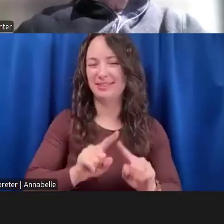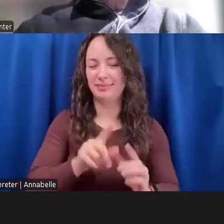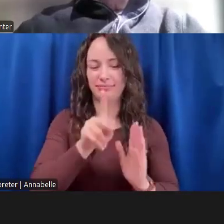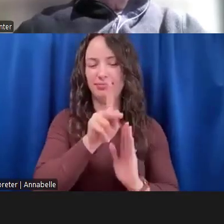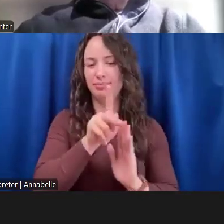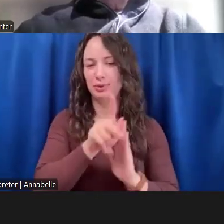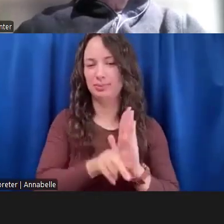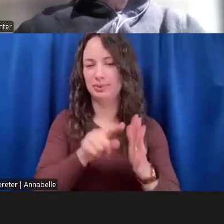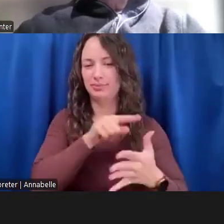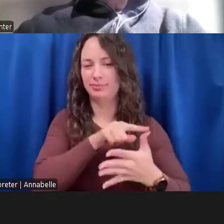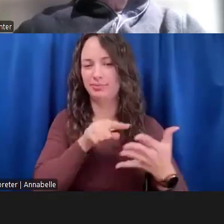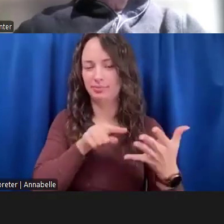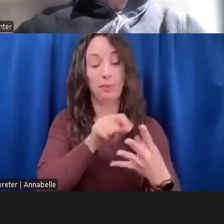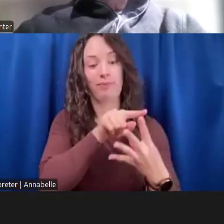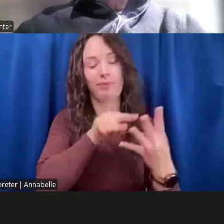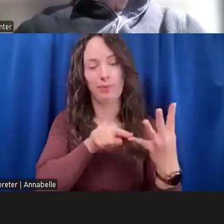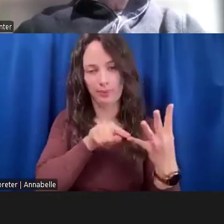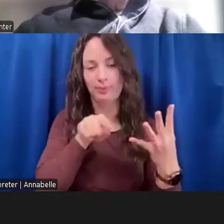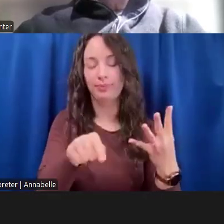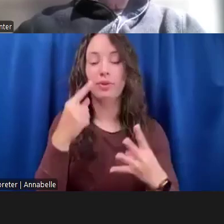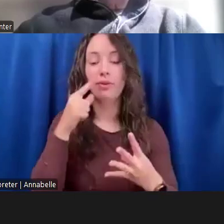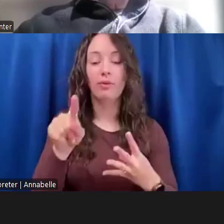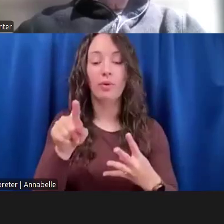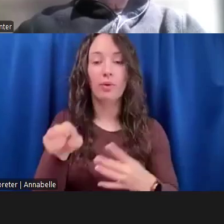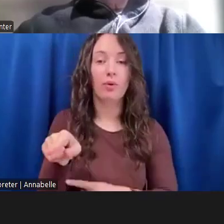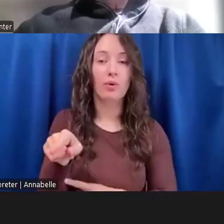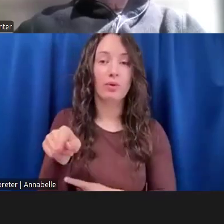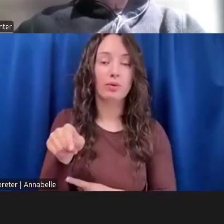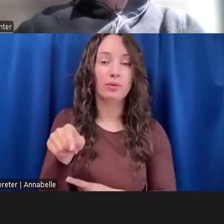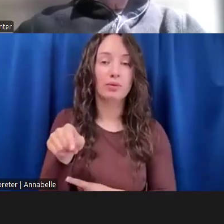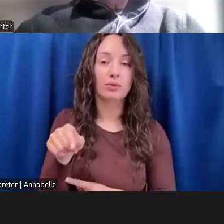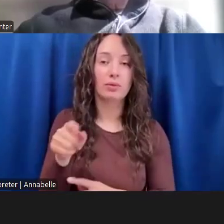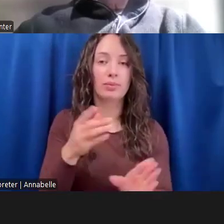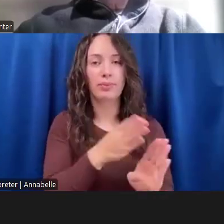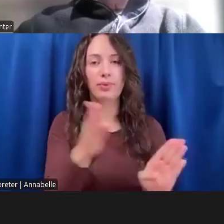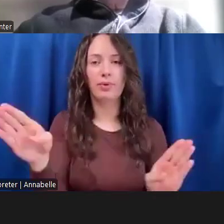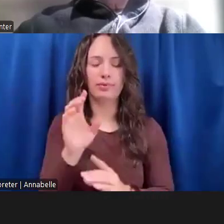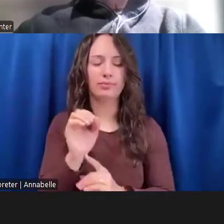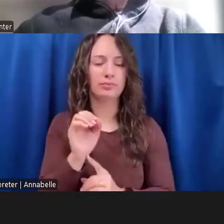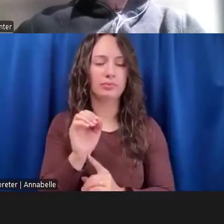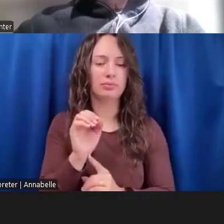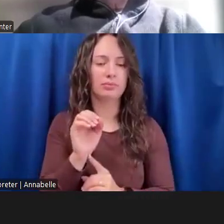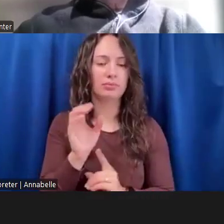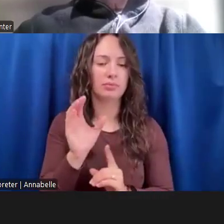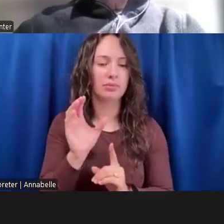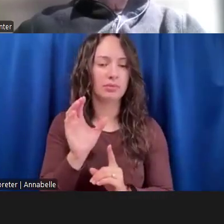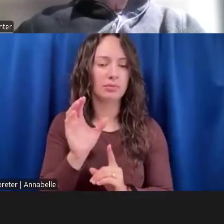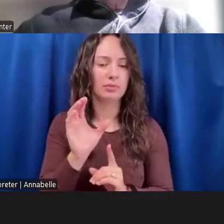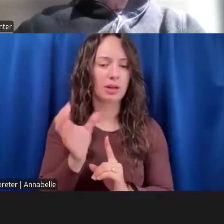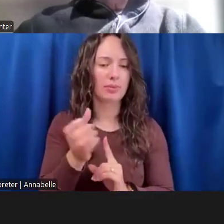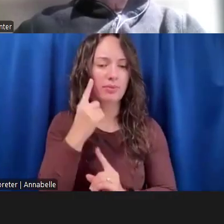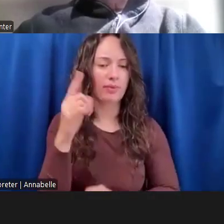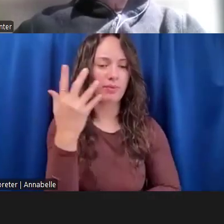forestry, regeneration underpins so much of it. And again, it's such a key,